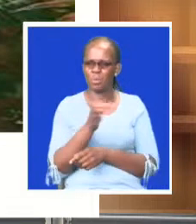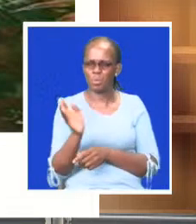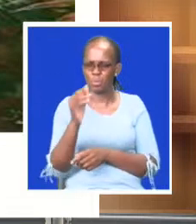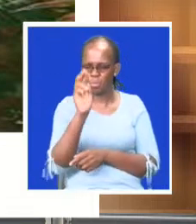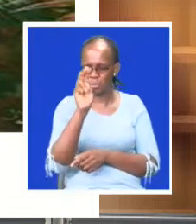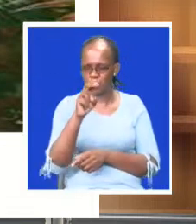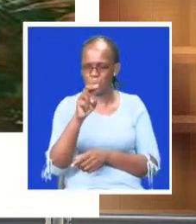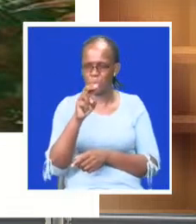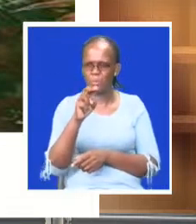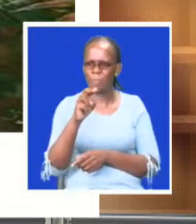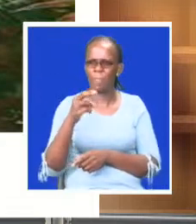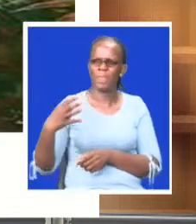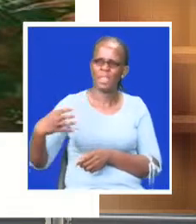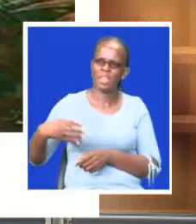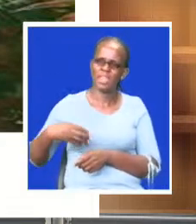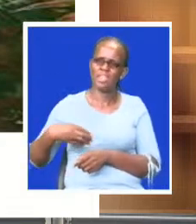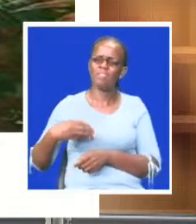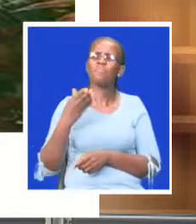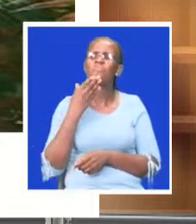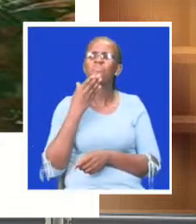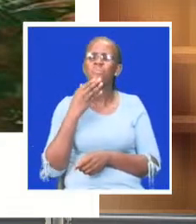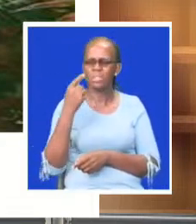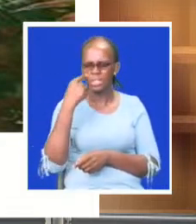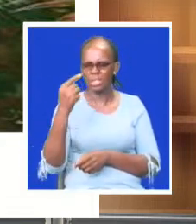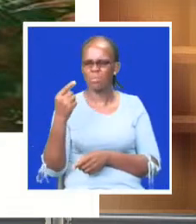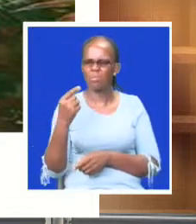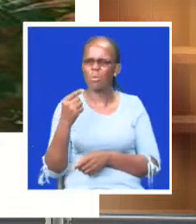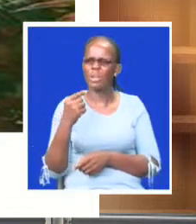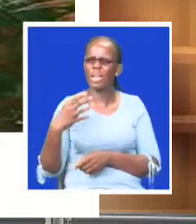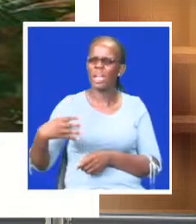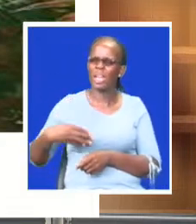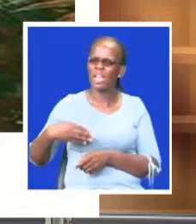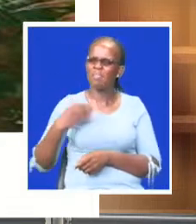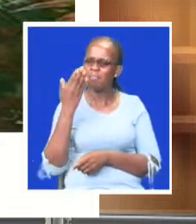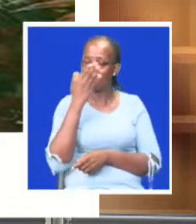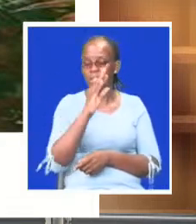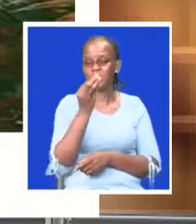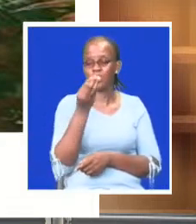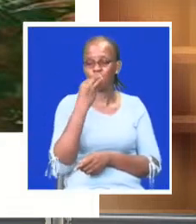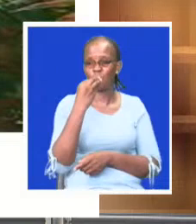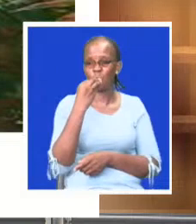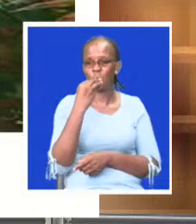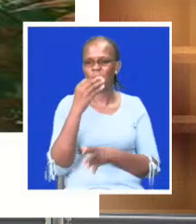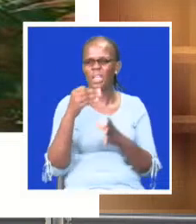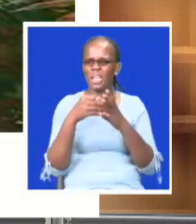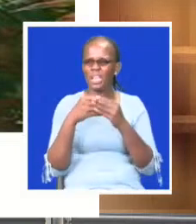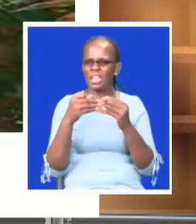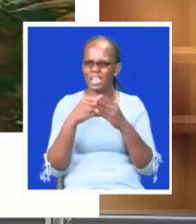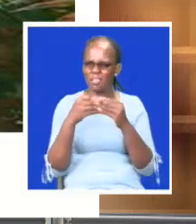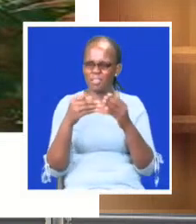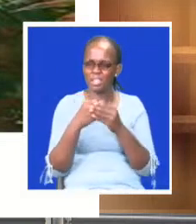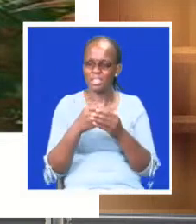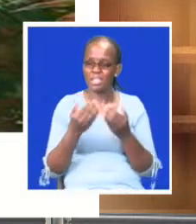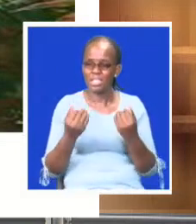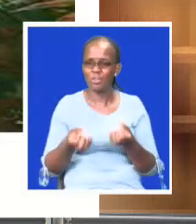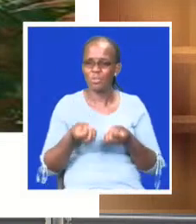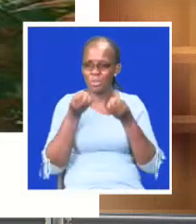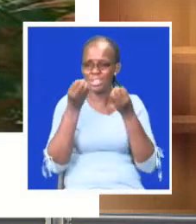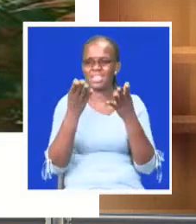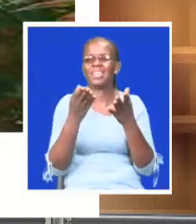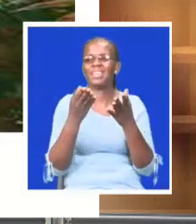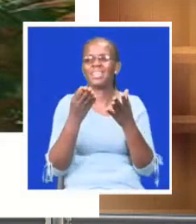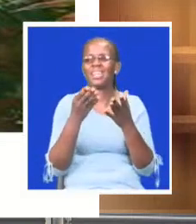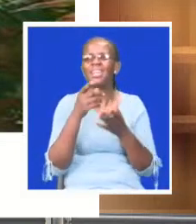the fruit. Now he gave the fruit to Adam. Here is the serpent. I hate this serpent.